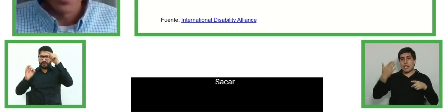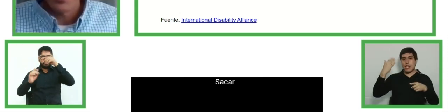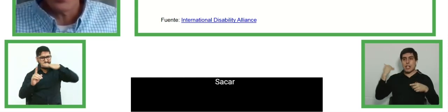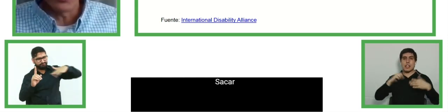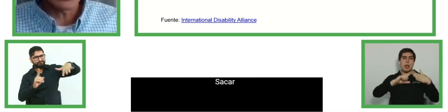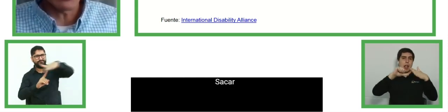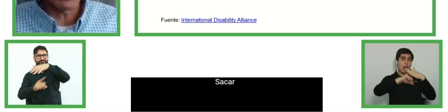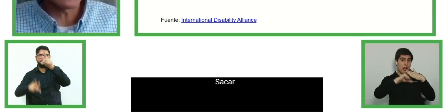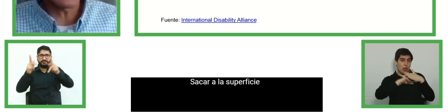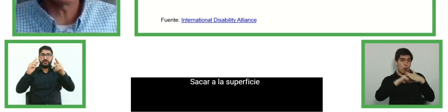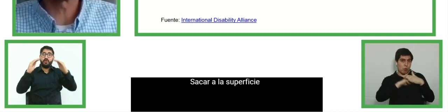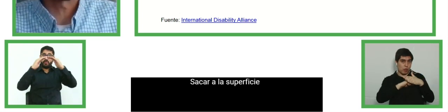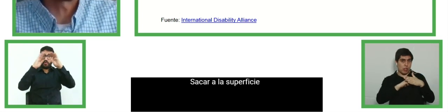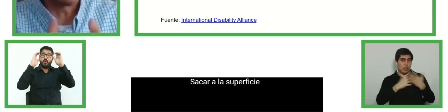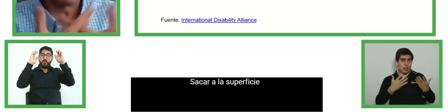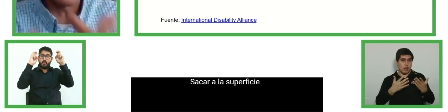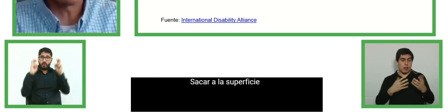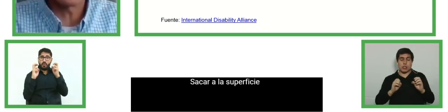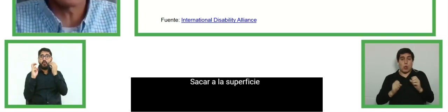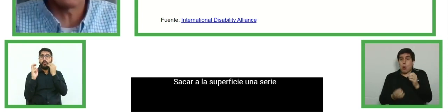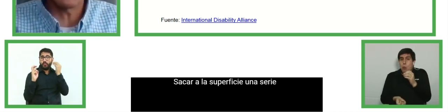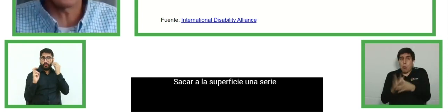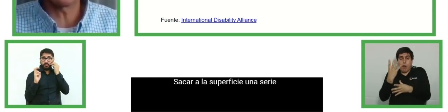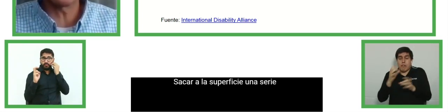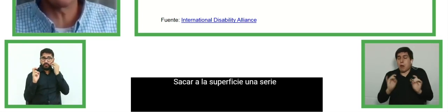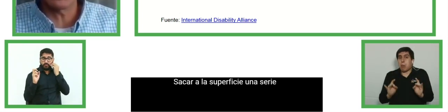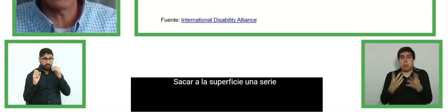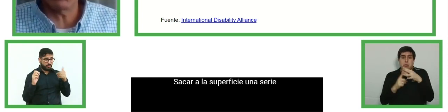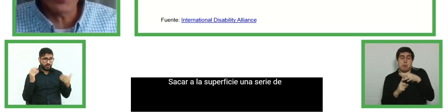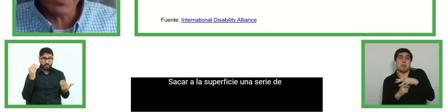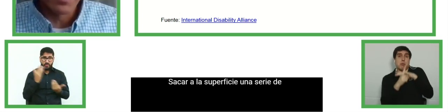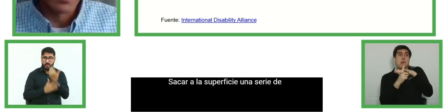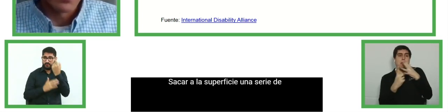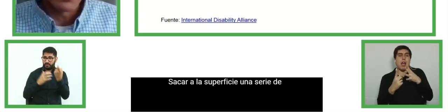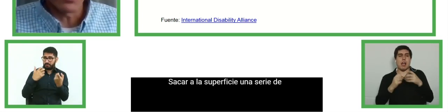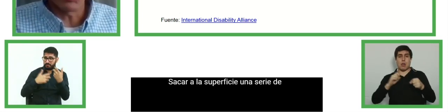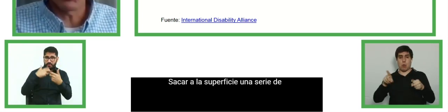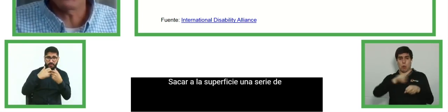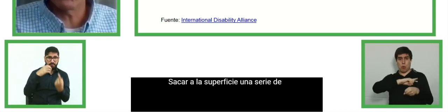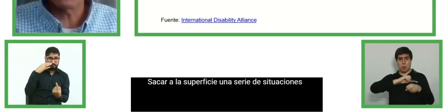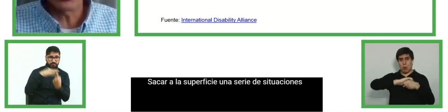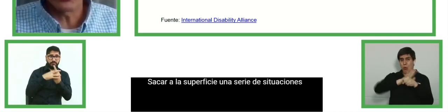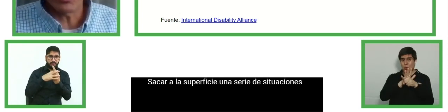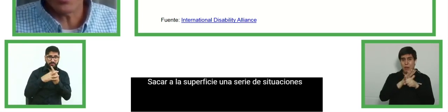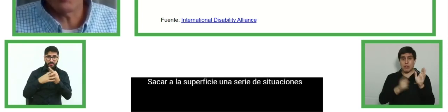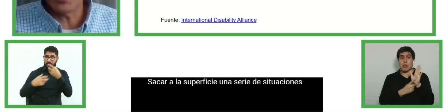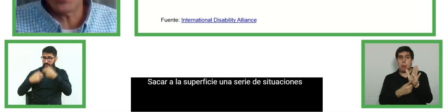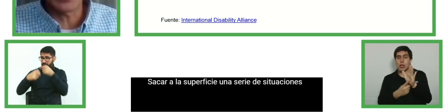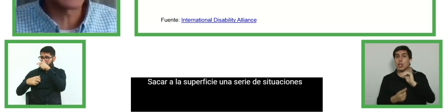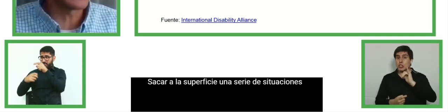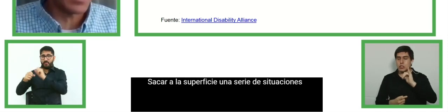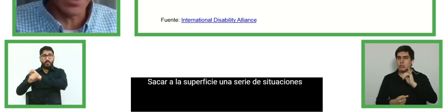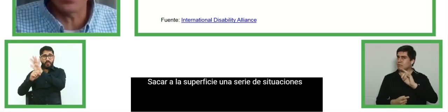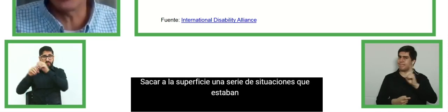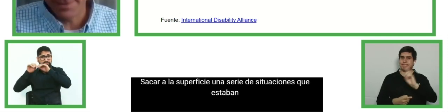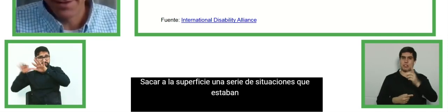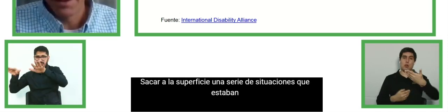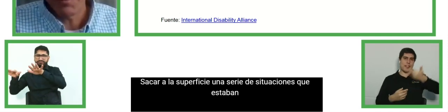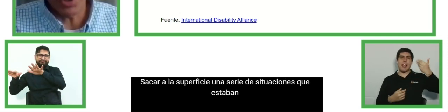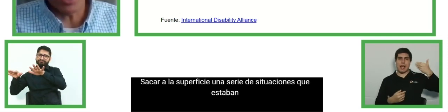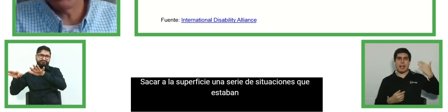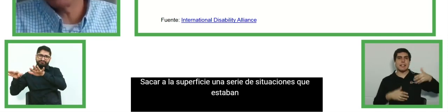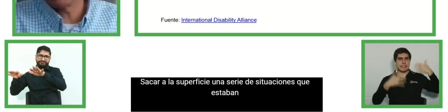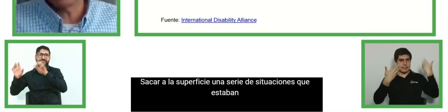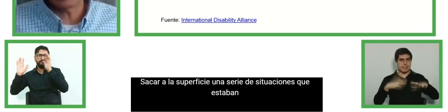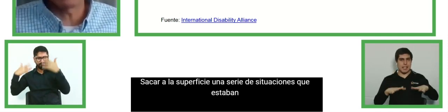just appear now with COVID pandemics, but actually they did exist before. But now they